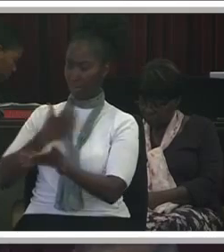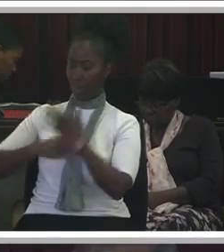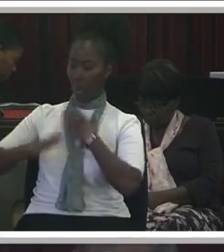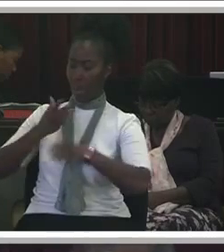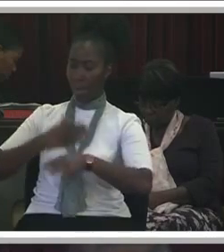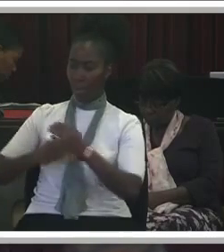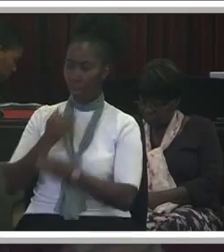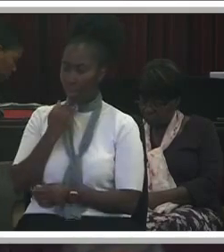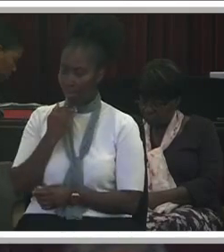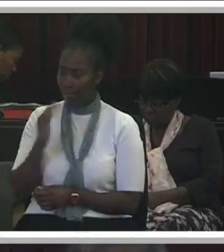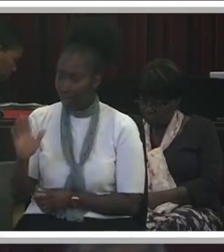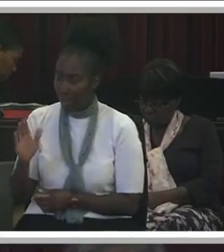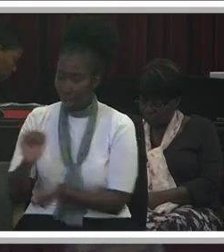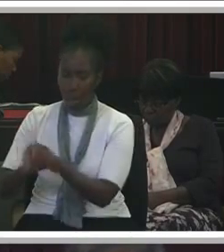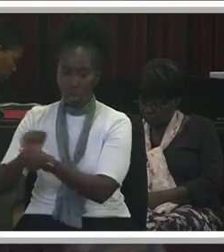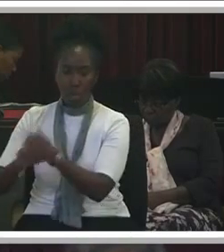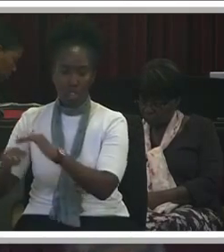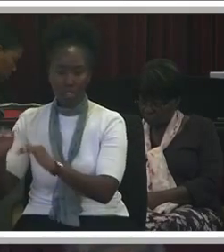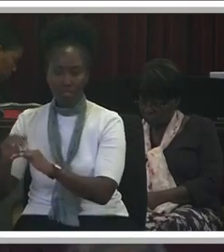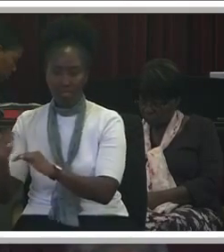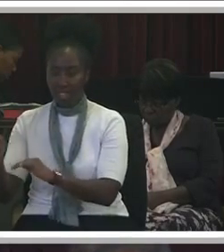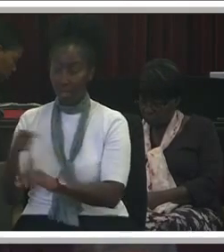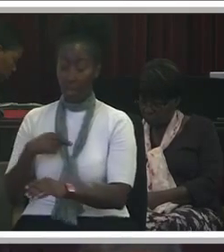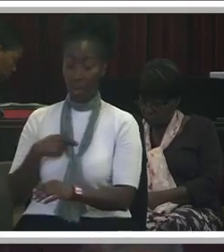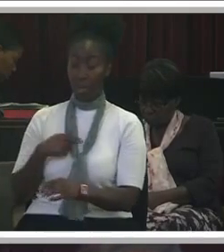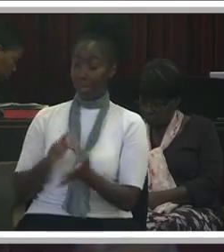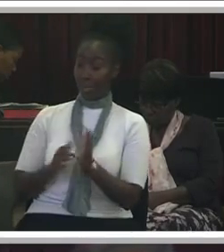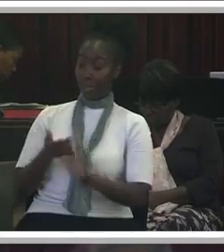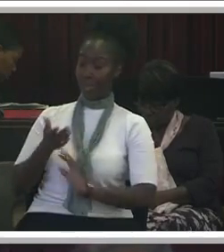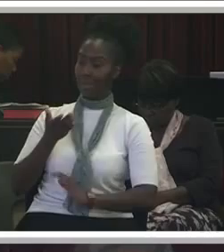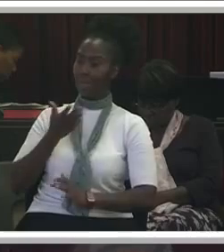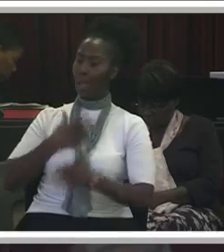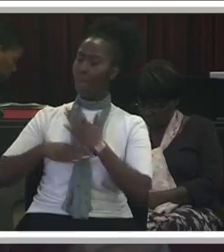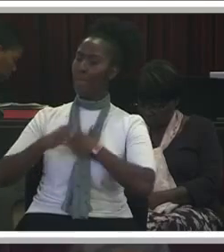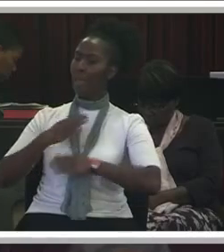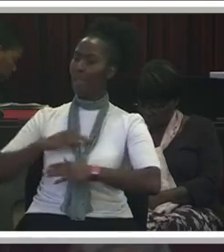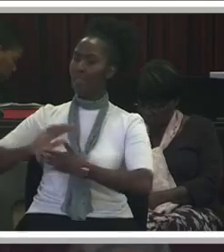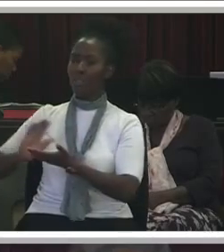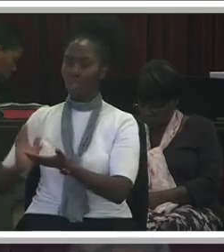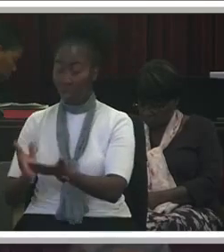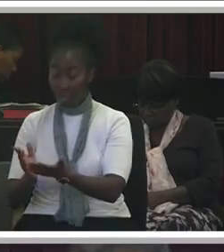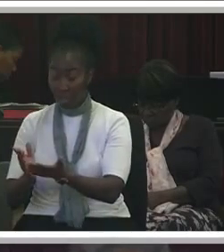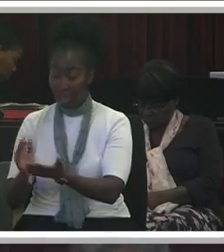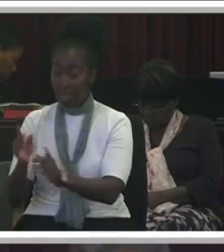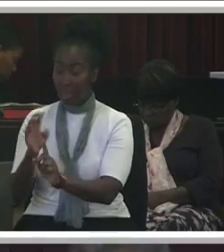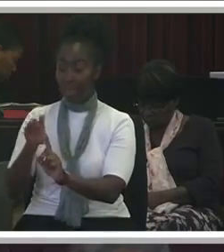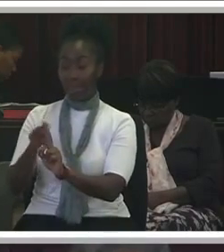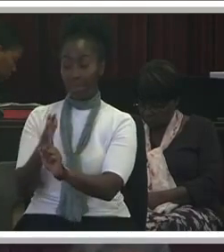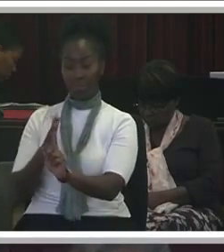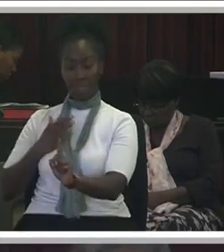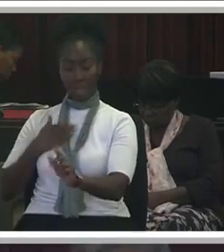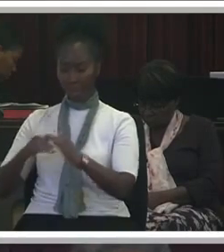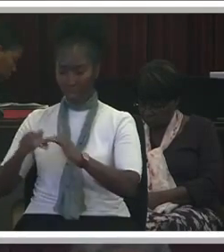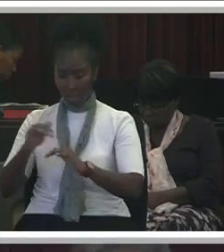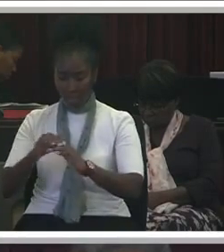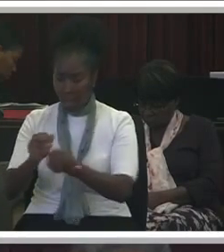He behaved like a servant. And he did it. And he washed his disciples' feet.